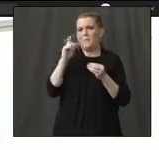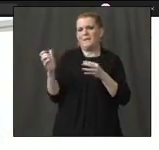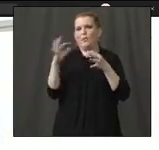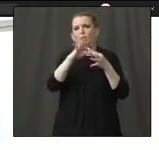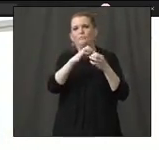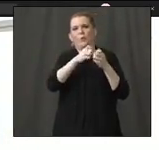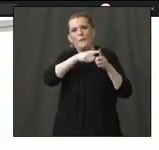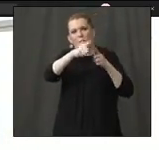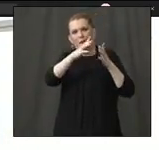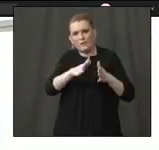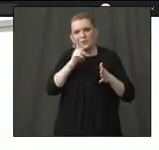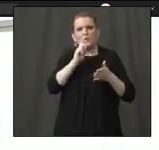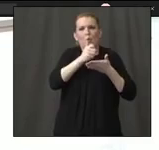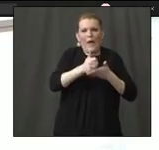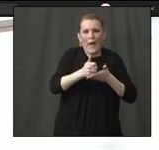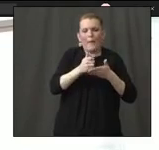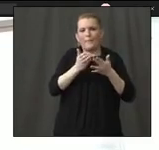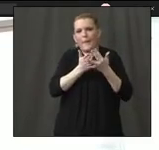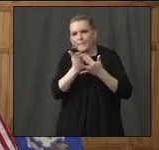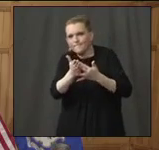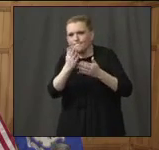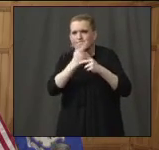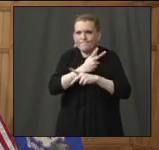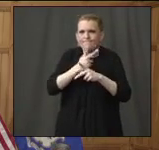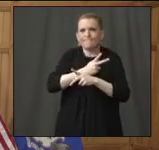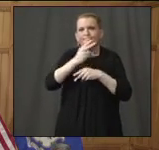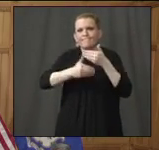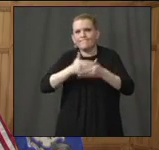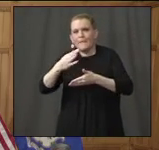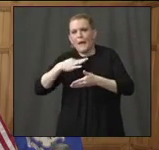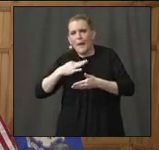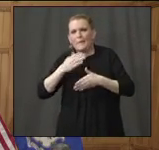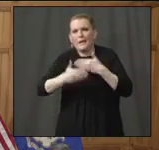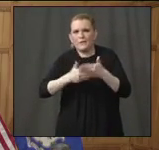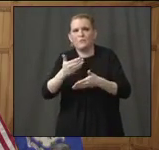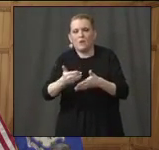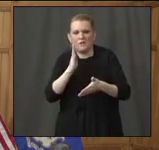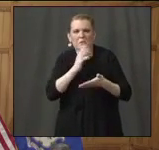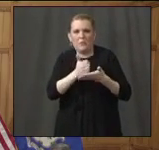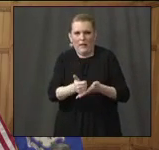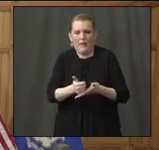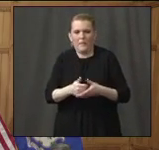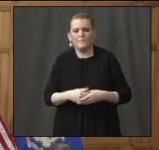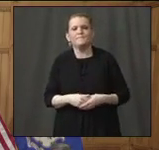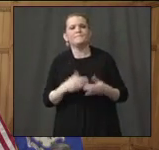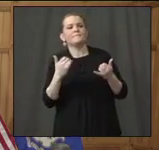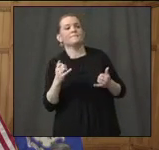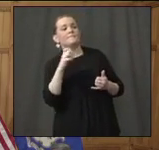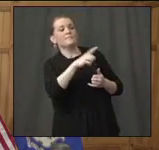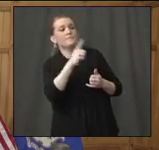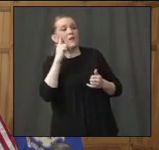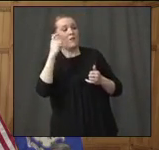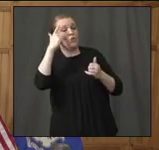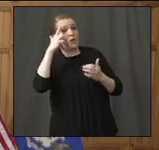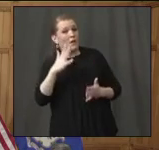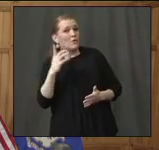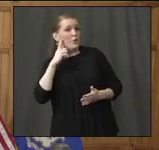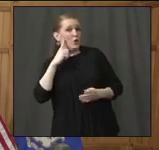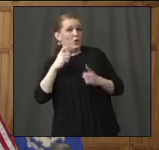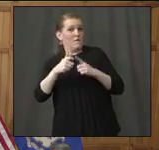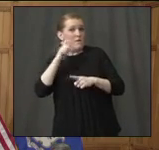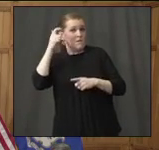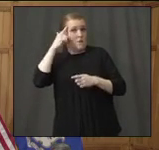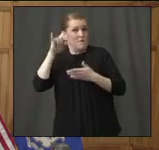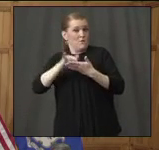you. And I have another question for the governor. Governor, in New York, 2 cats were